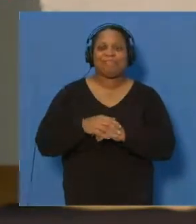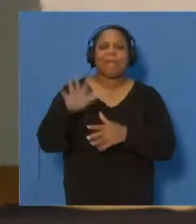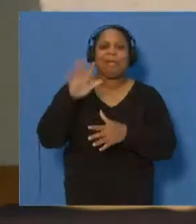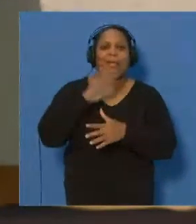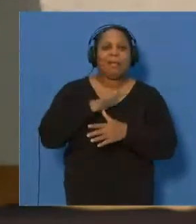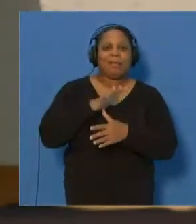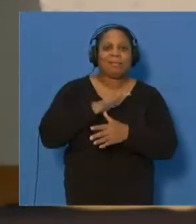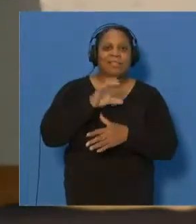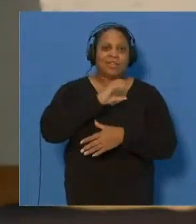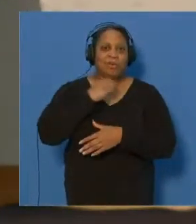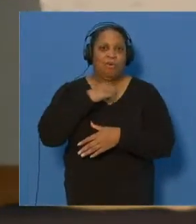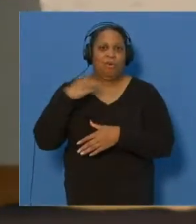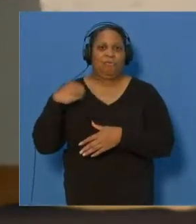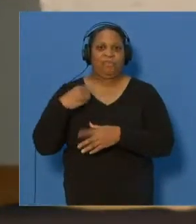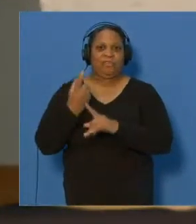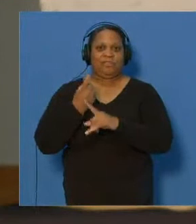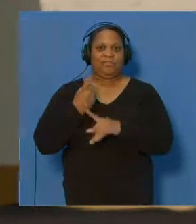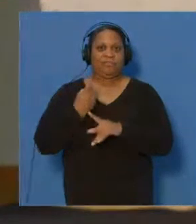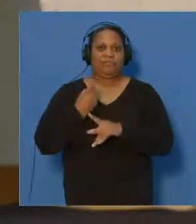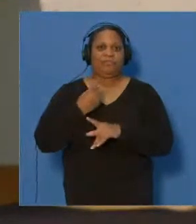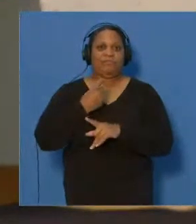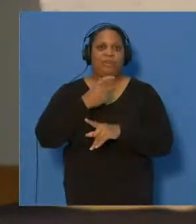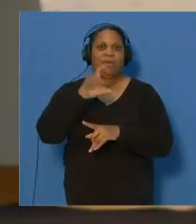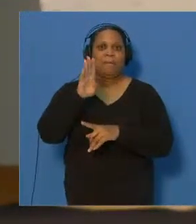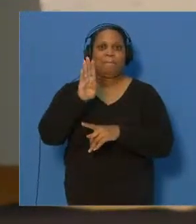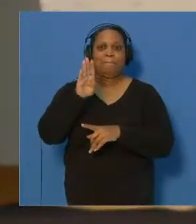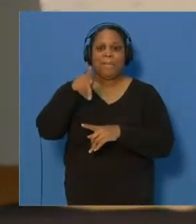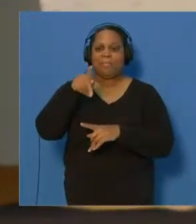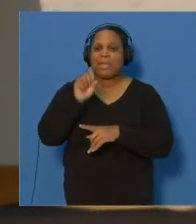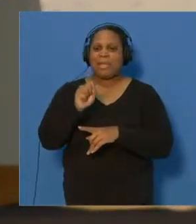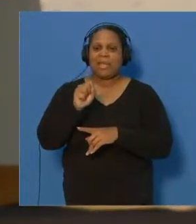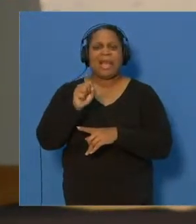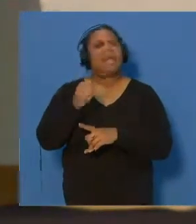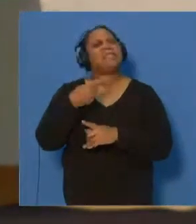from the BPS was seen running on the tracks, and I brought this